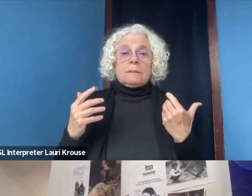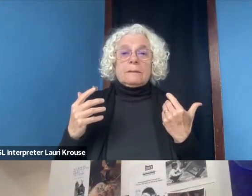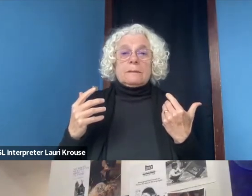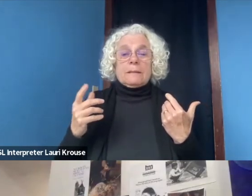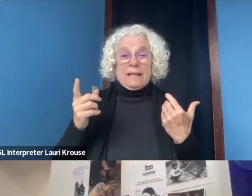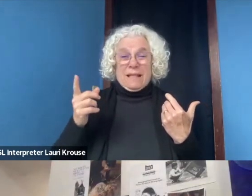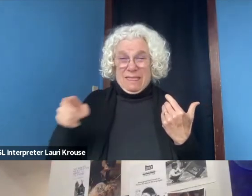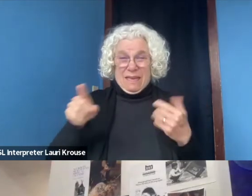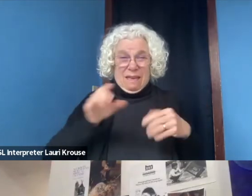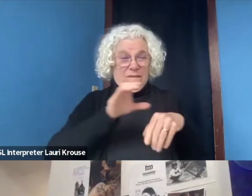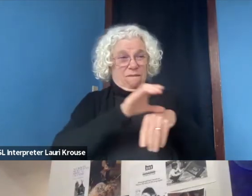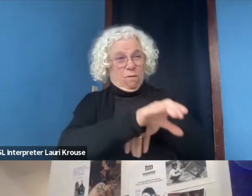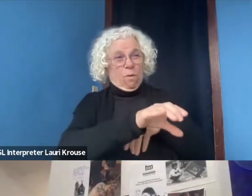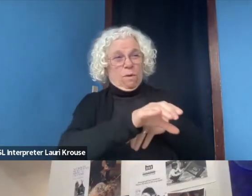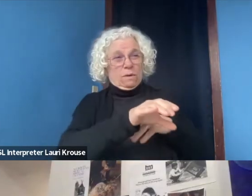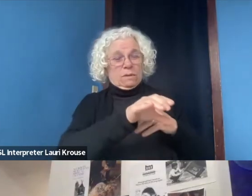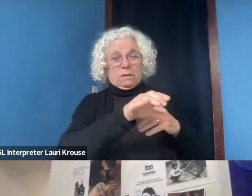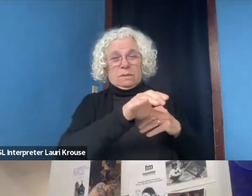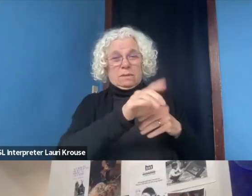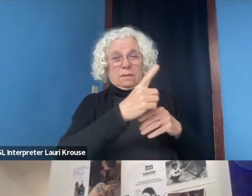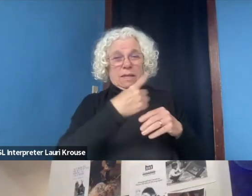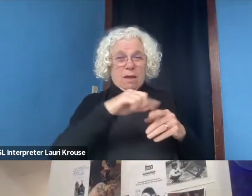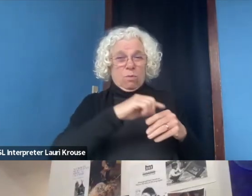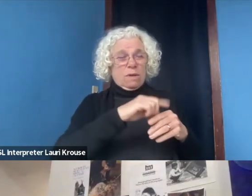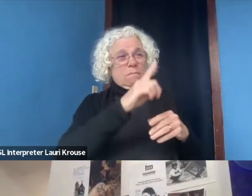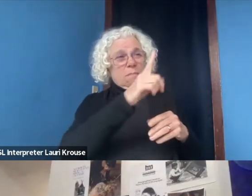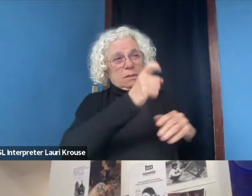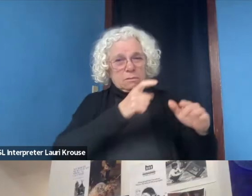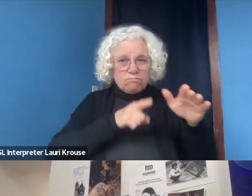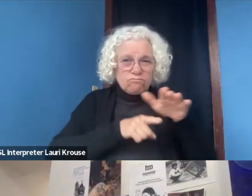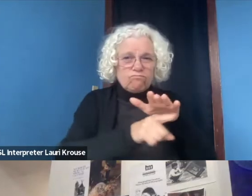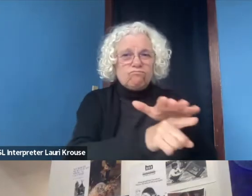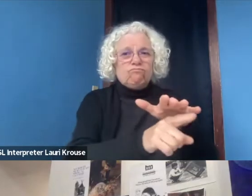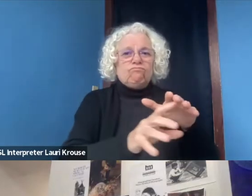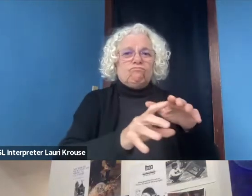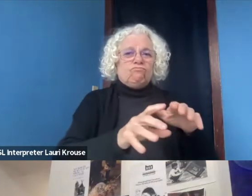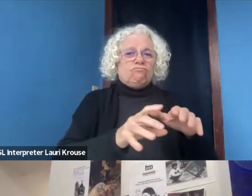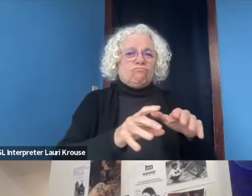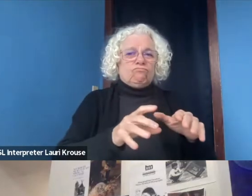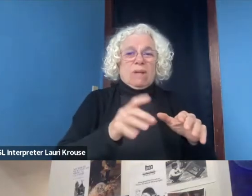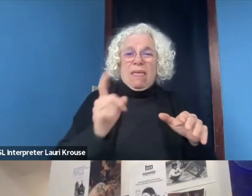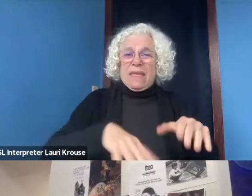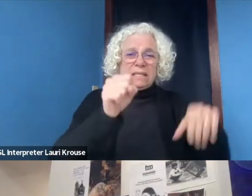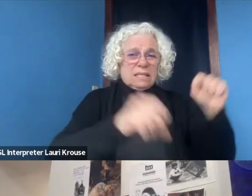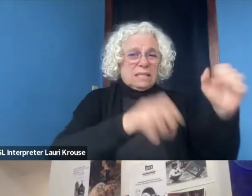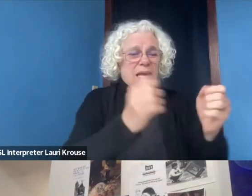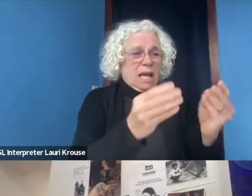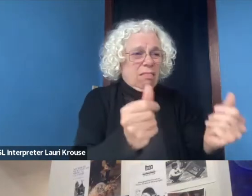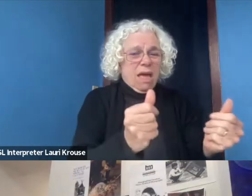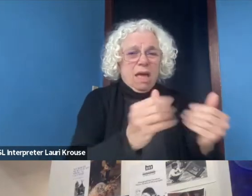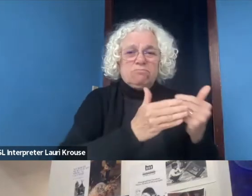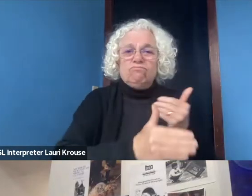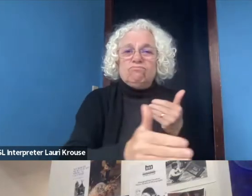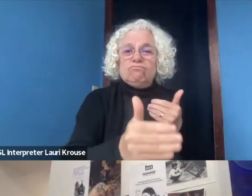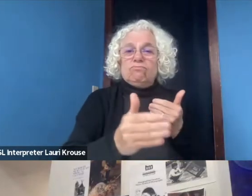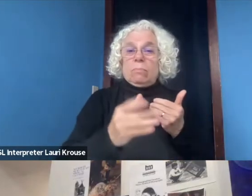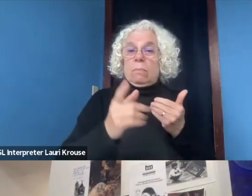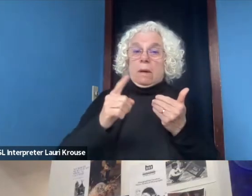assimilation, the consequences of land theft, all of these things, we have managed to